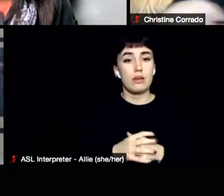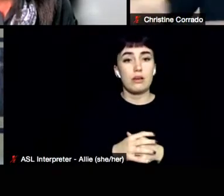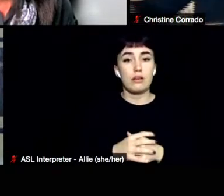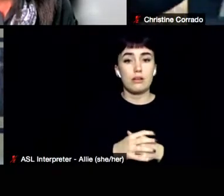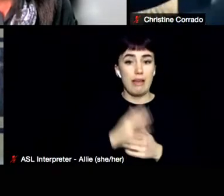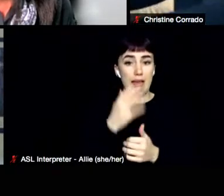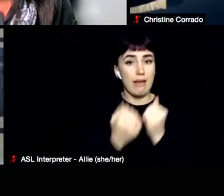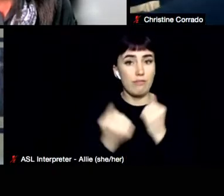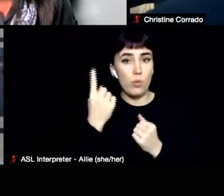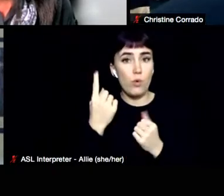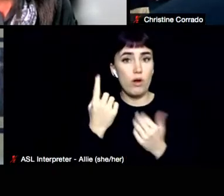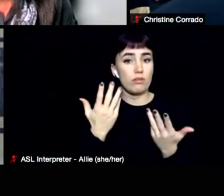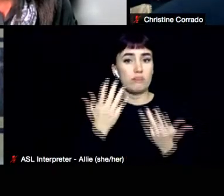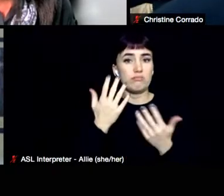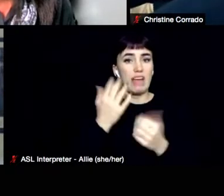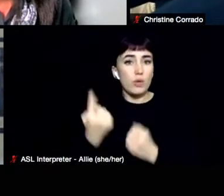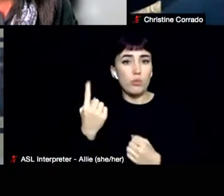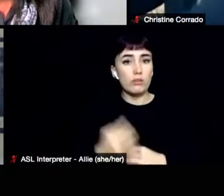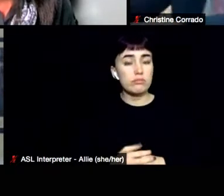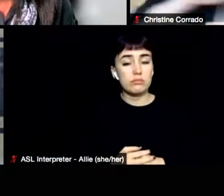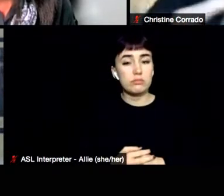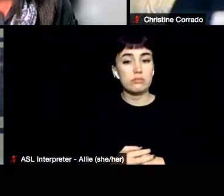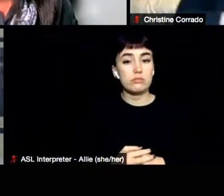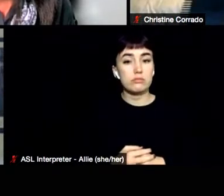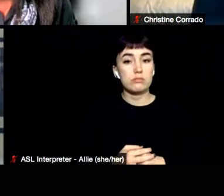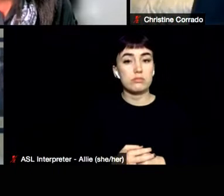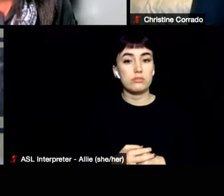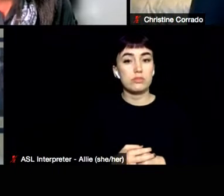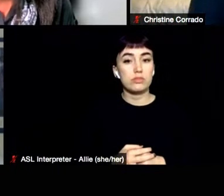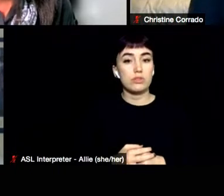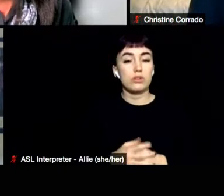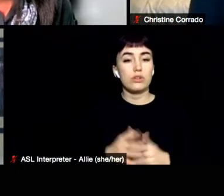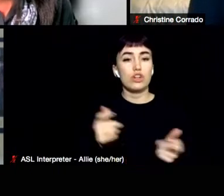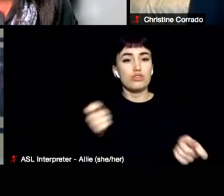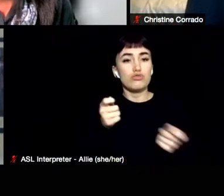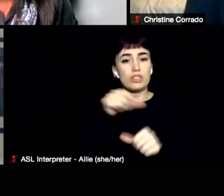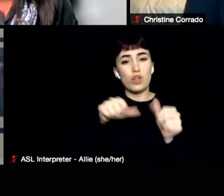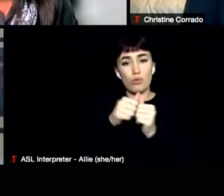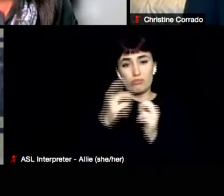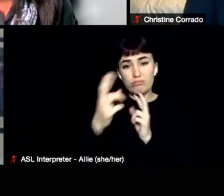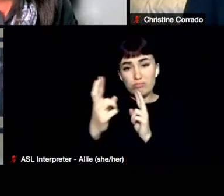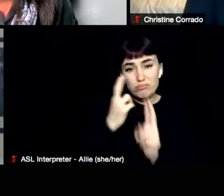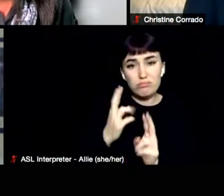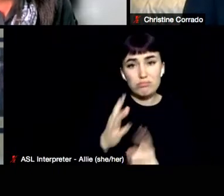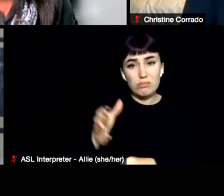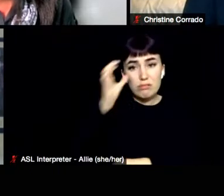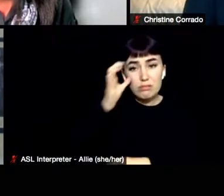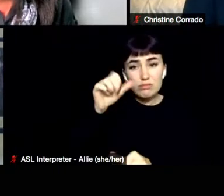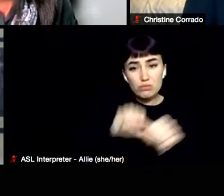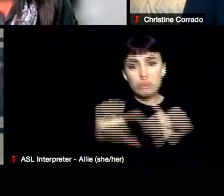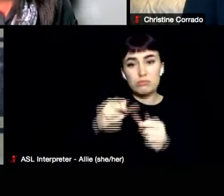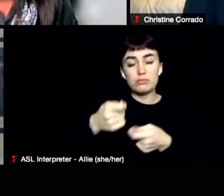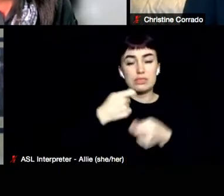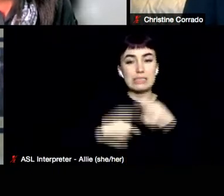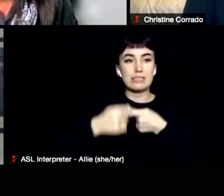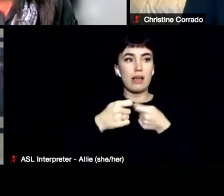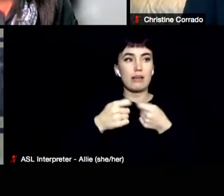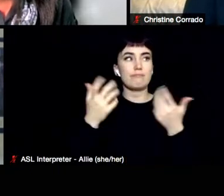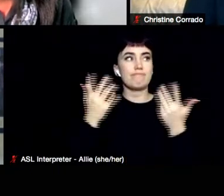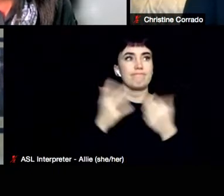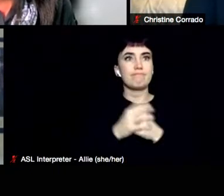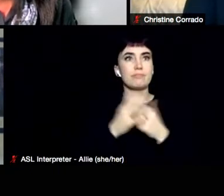everyone and anyone, and treat one another with respect and listen to one another instead of really,